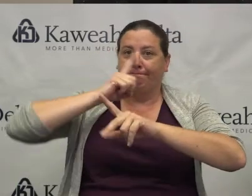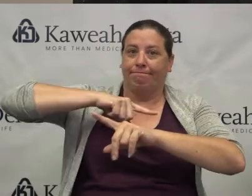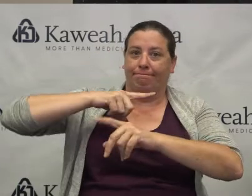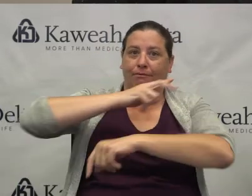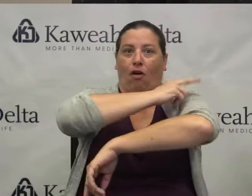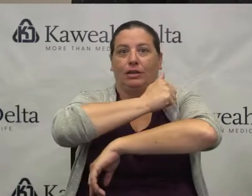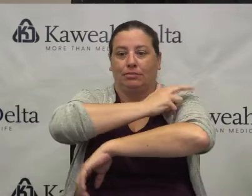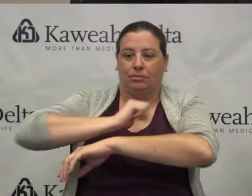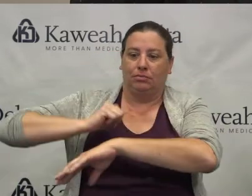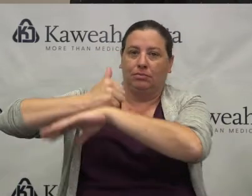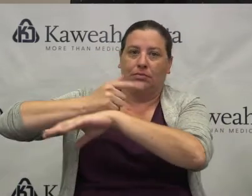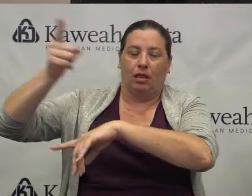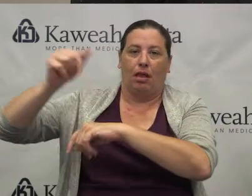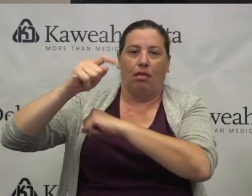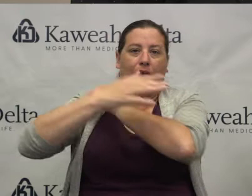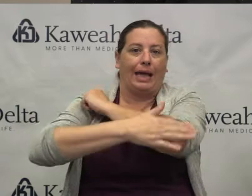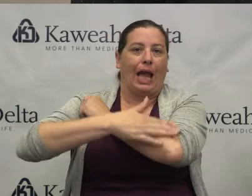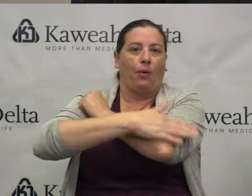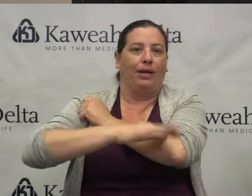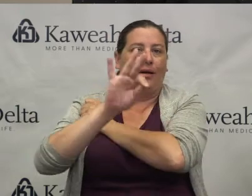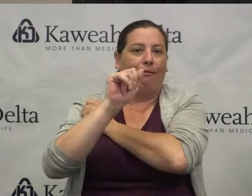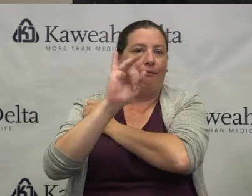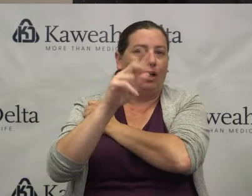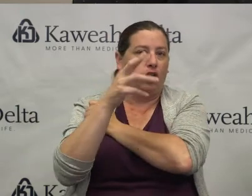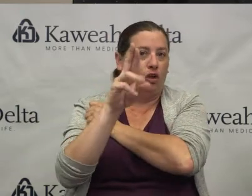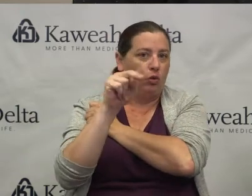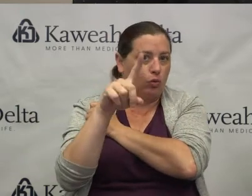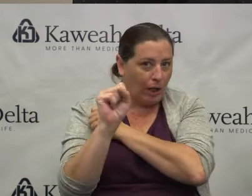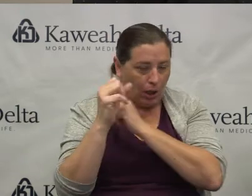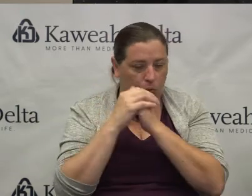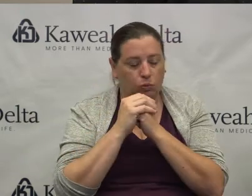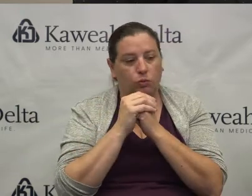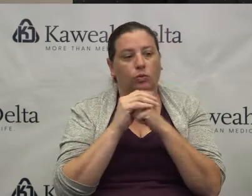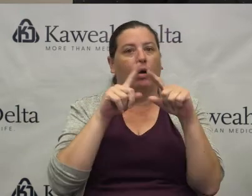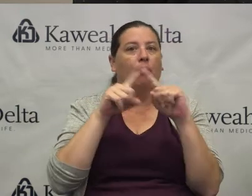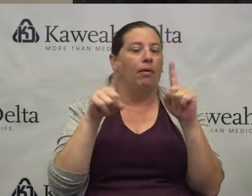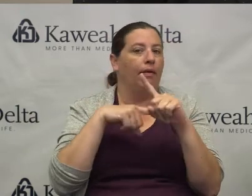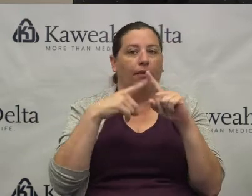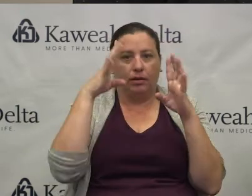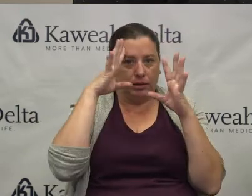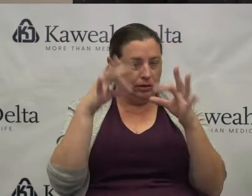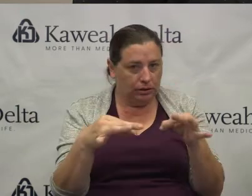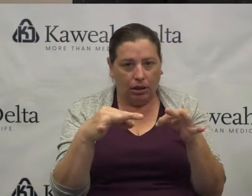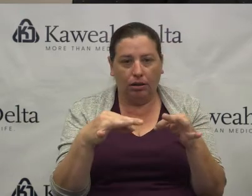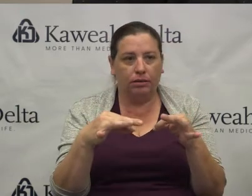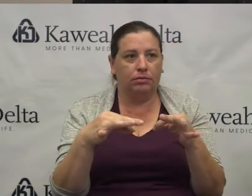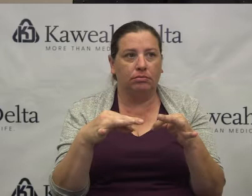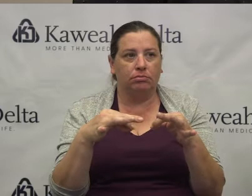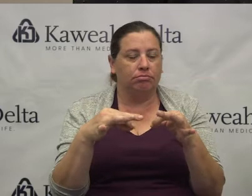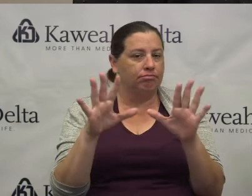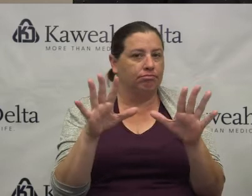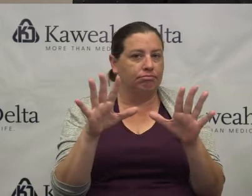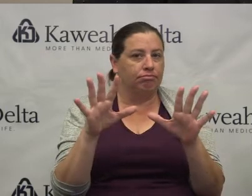the county fairgrounds. But then they decided to pull